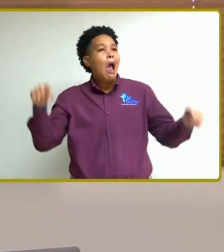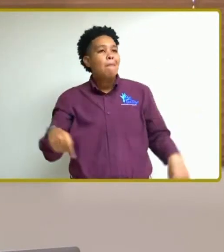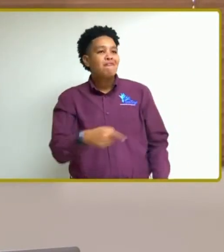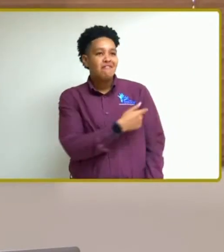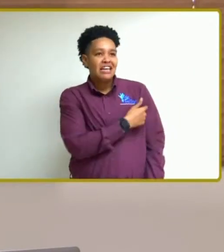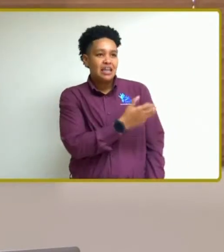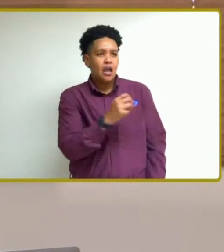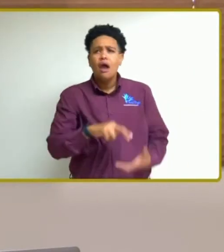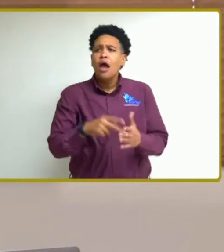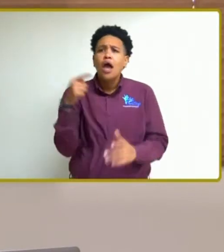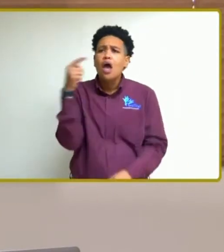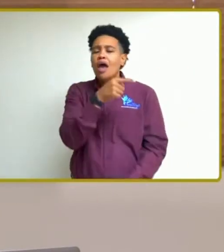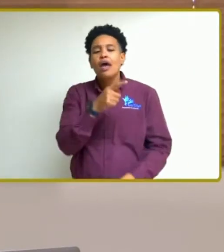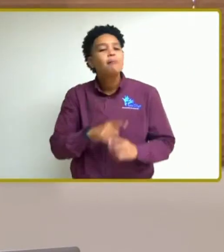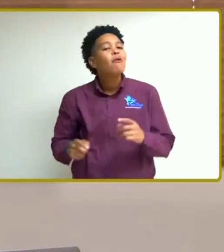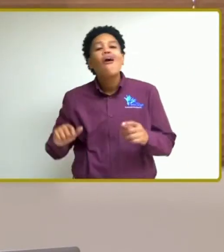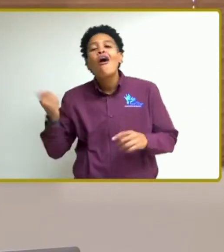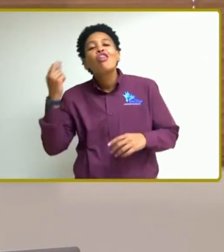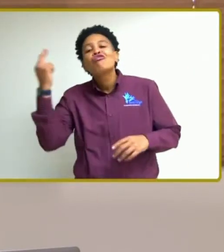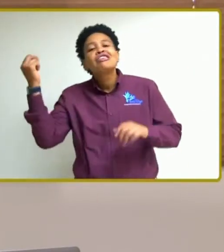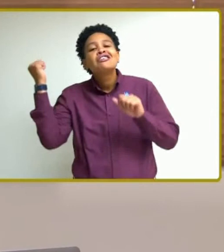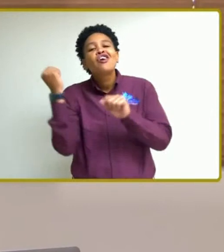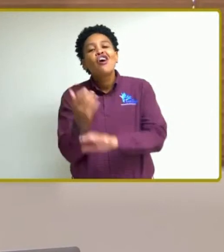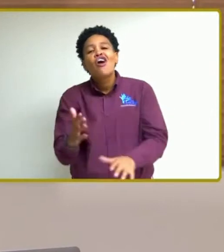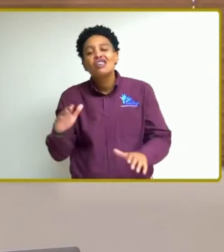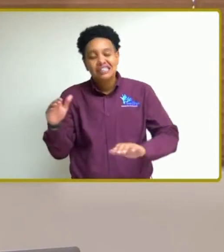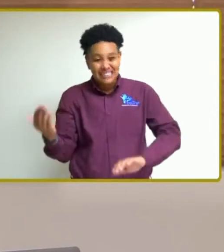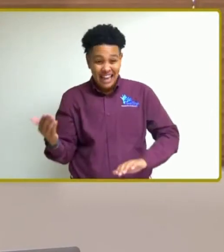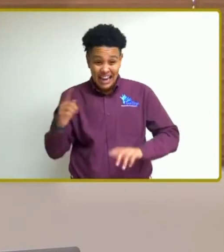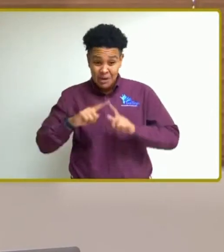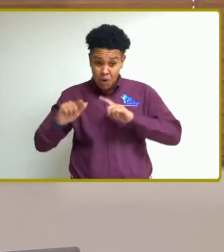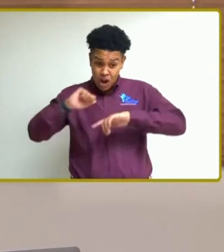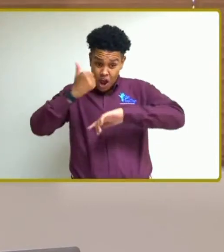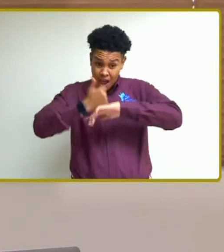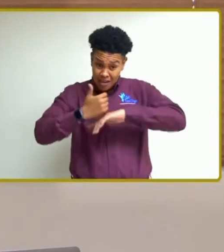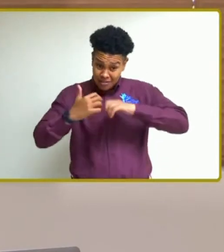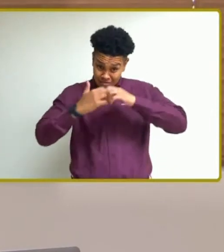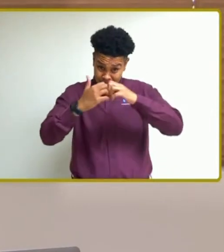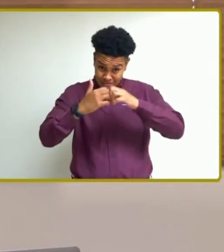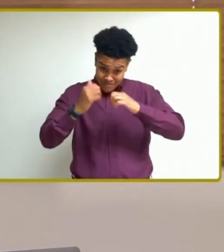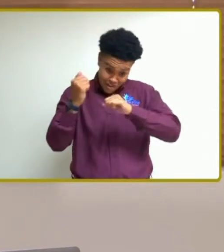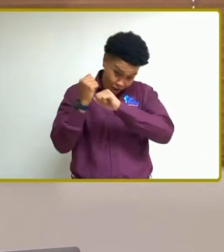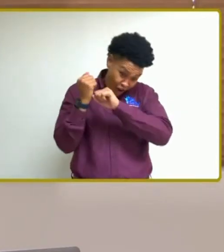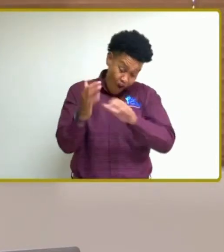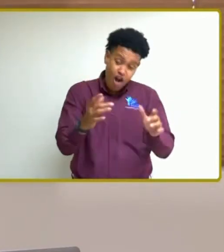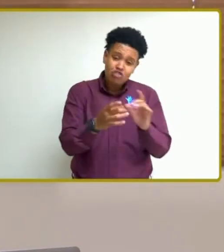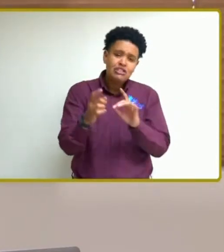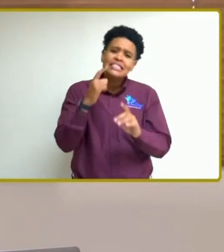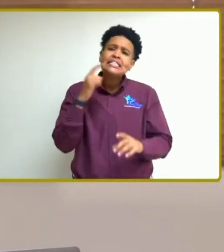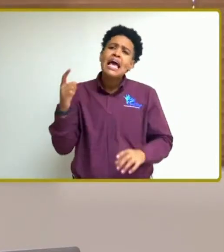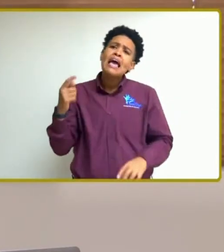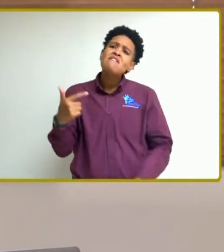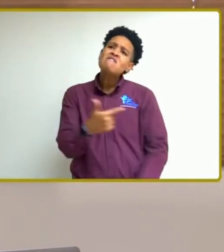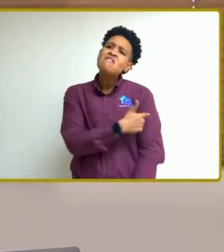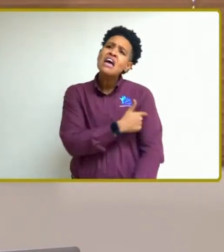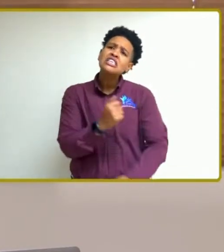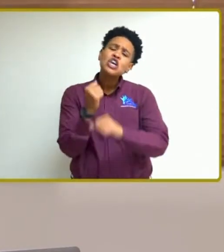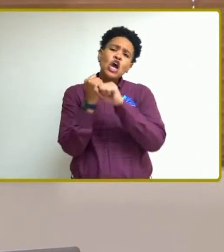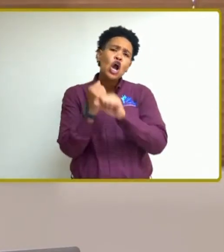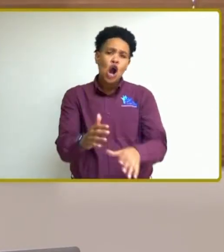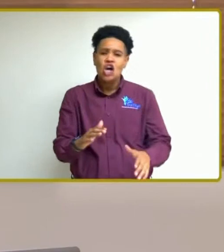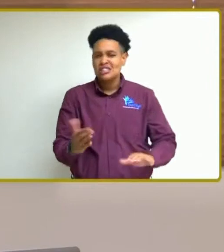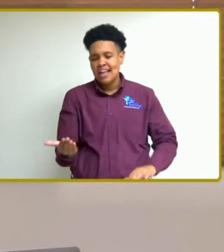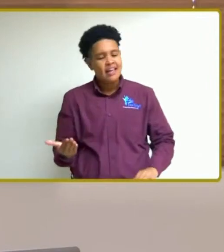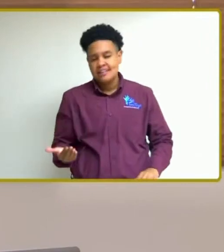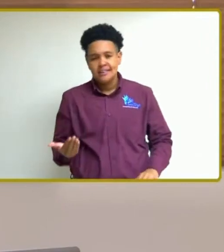have the vaccine. But the establishment of a cause relation to say that the vaccine caused the death, we